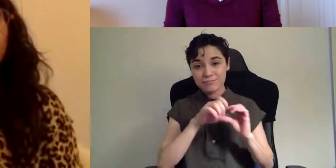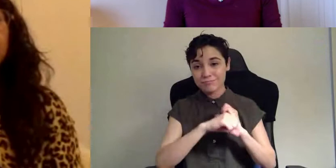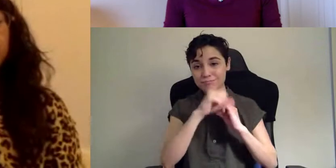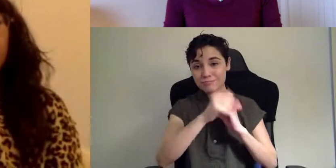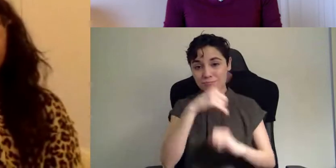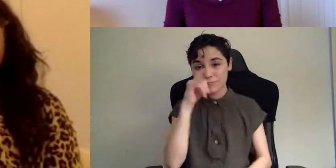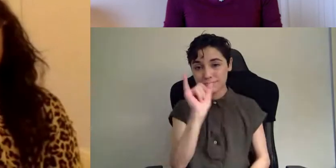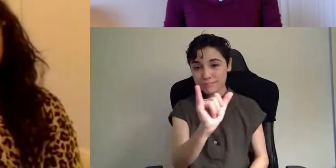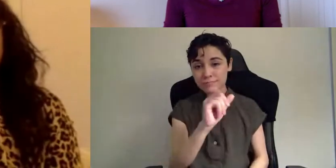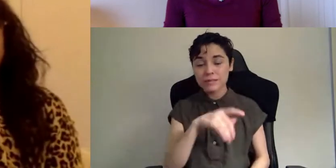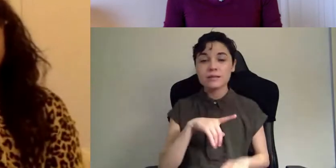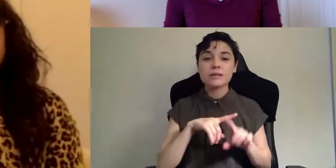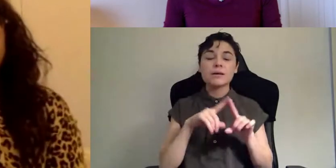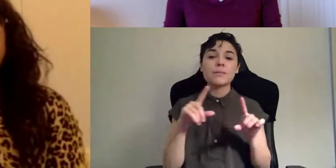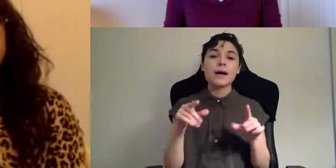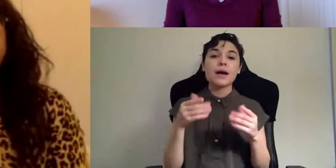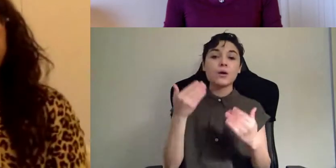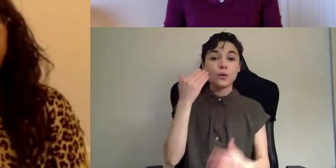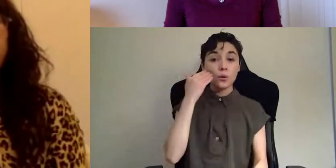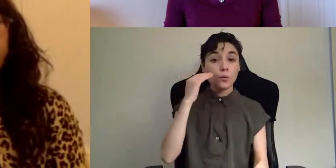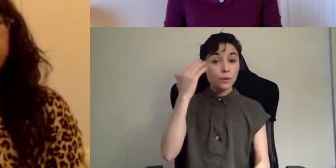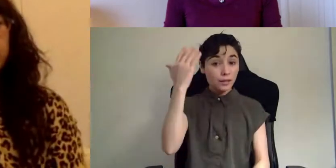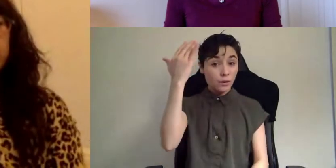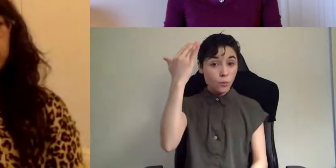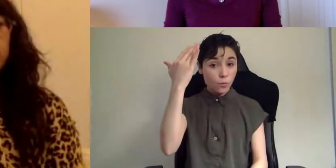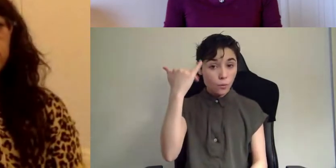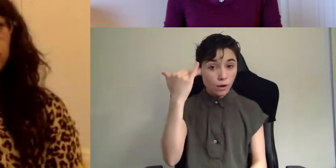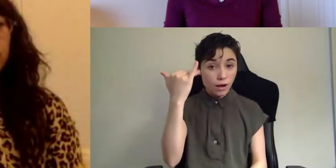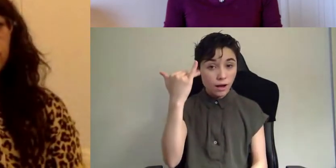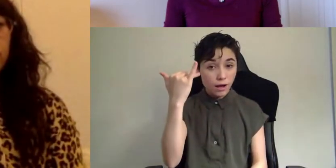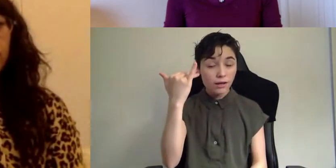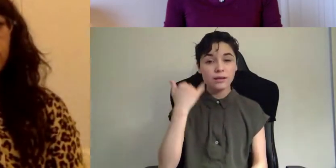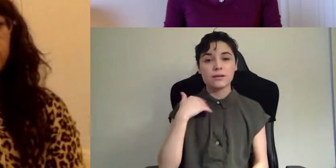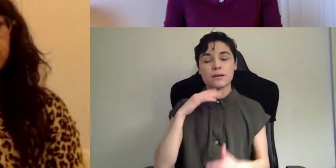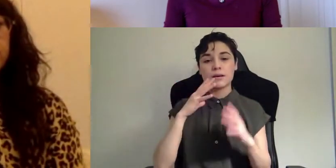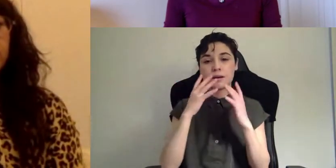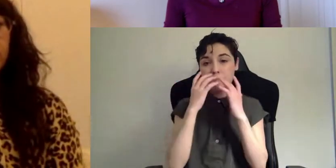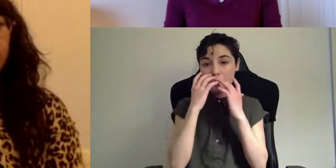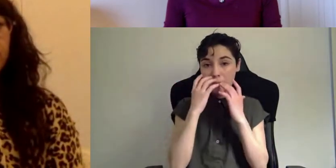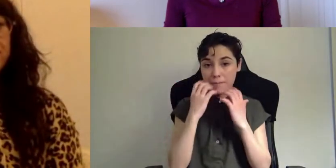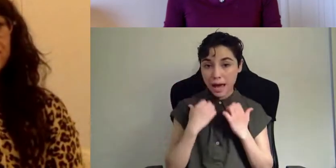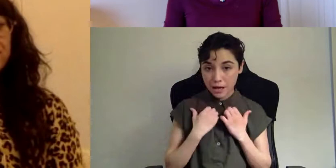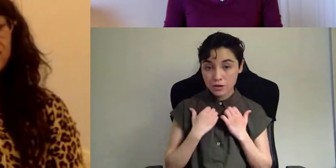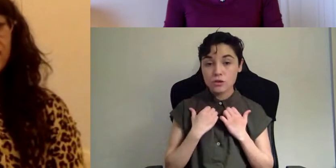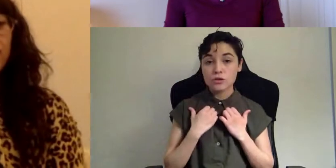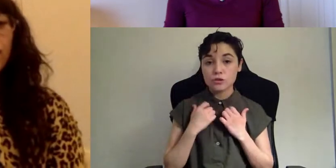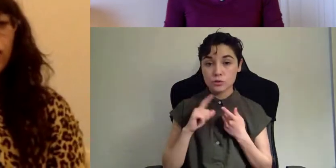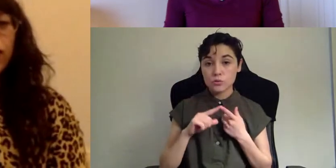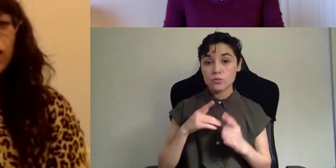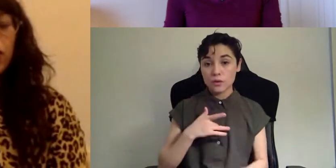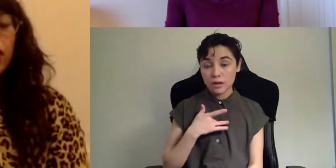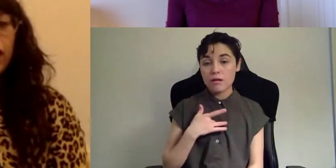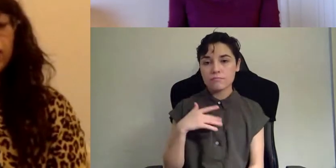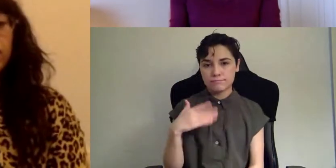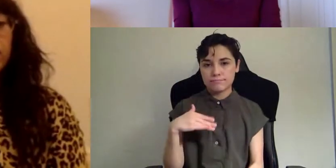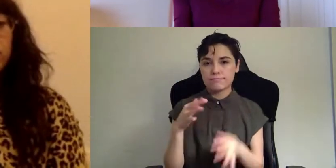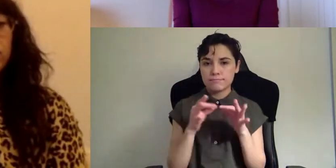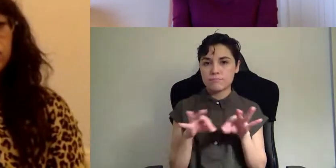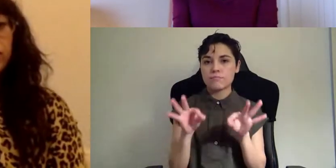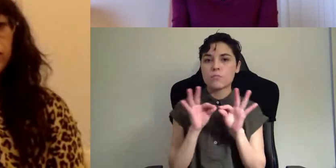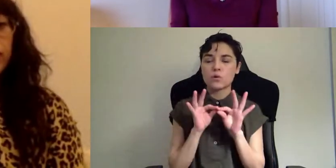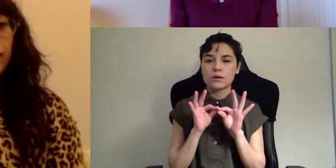knowing why it matters to feel into the body is also a really good ground. Okay, so it's like, why do I want to